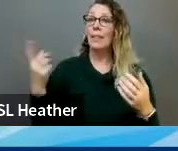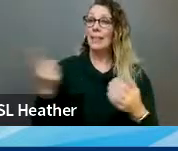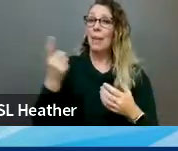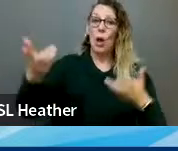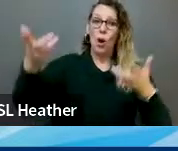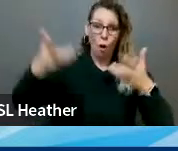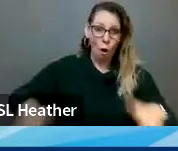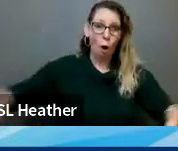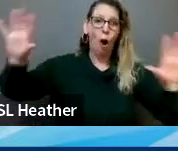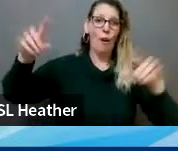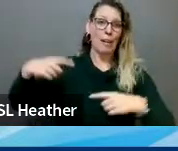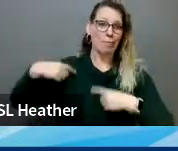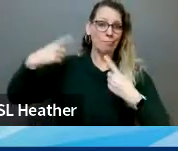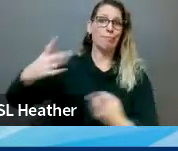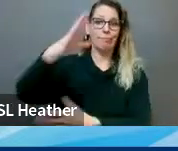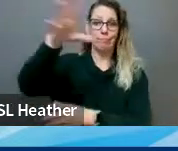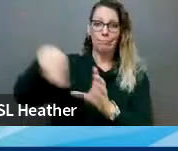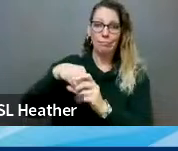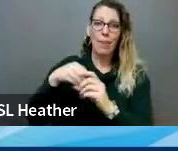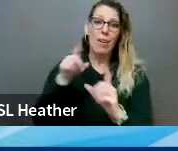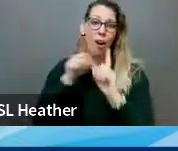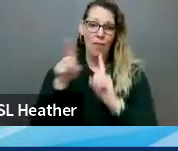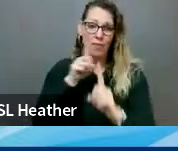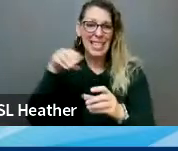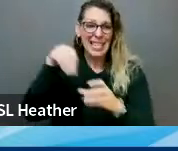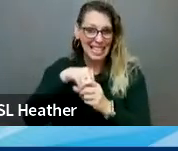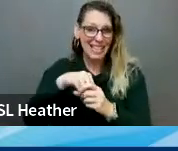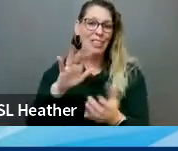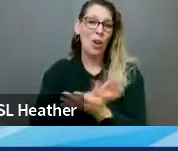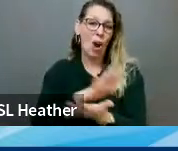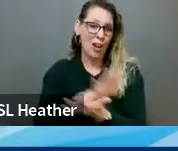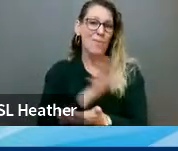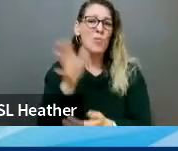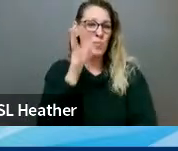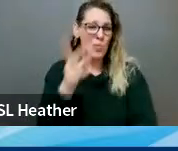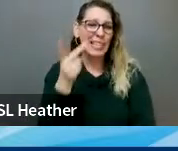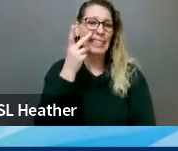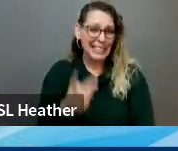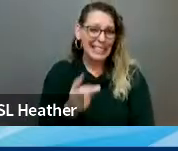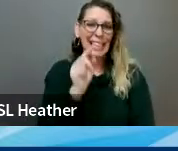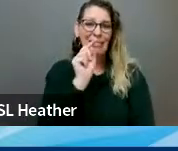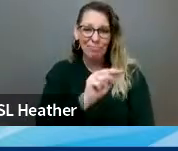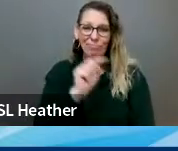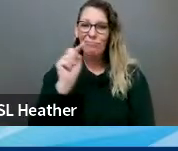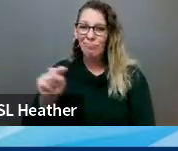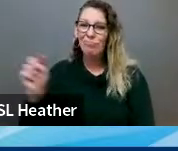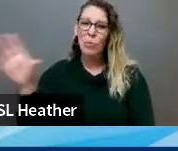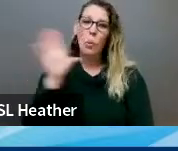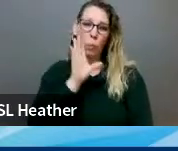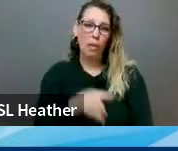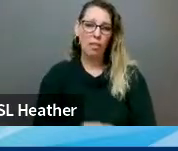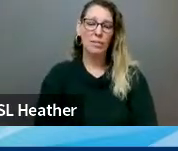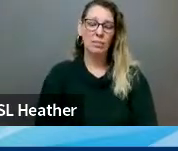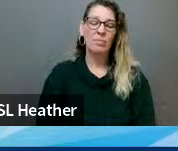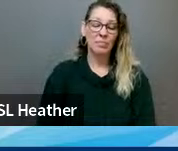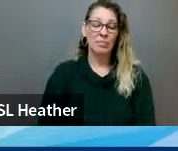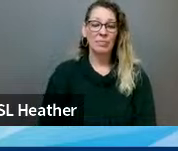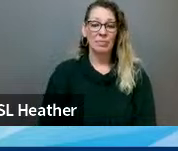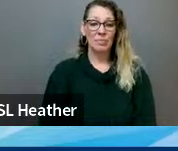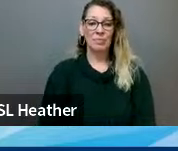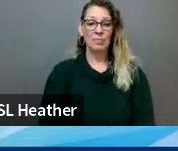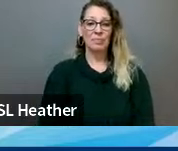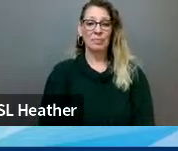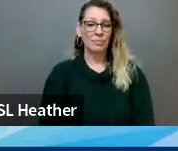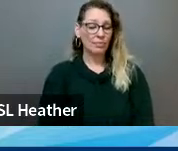in the dialogue to be in that document. So I think, I mean, you'll start to see some of these conversations in that content as well. You're